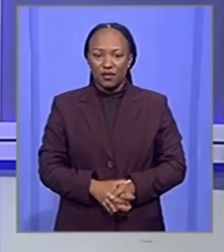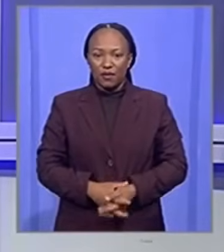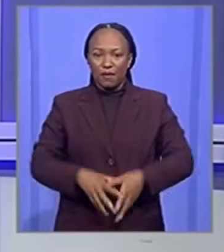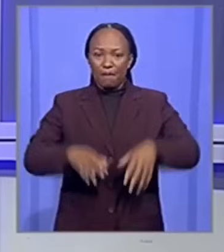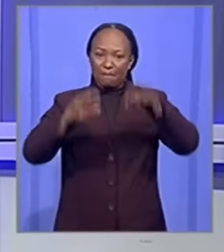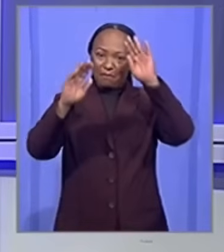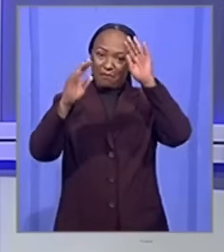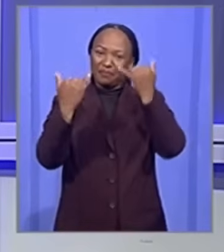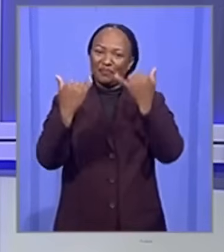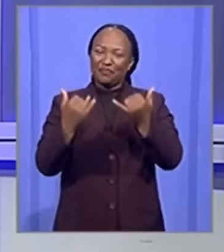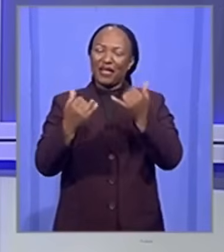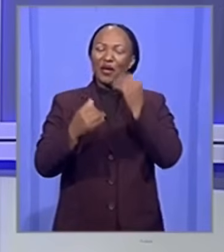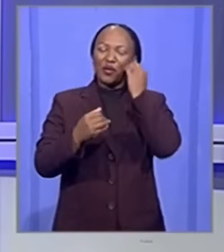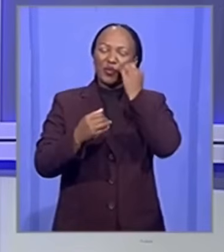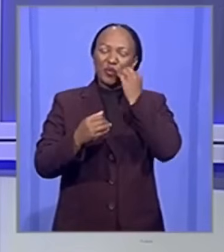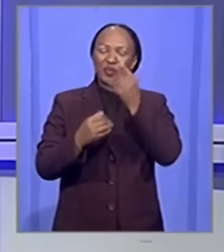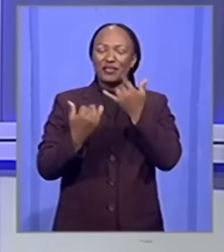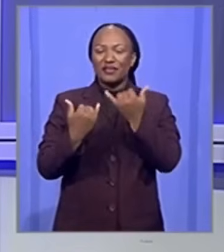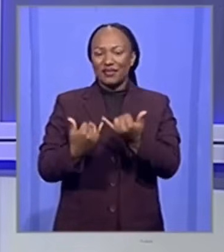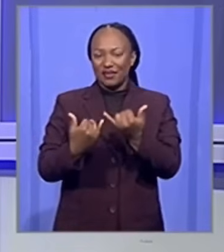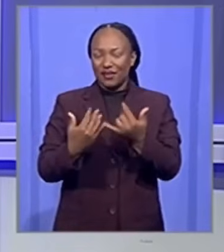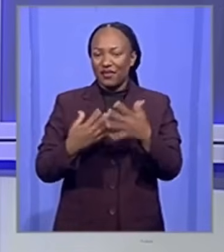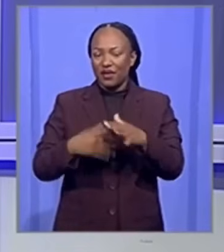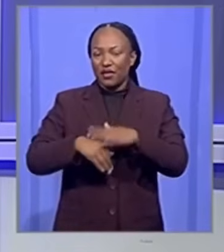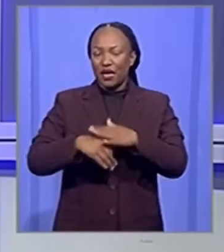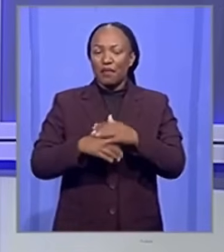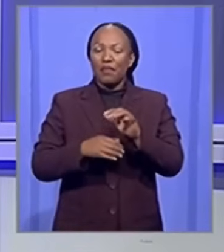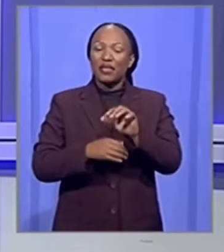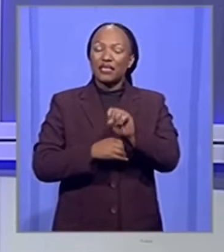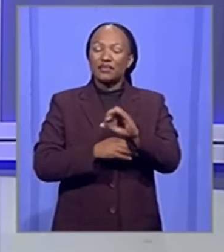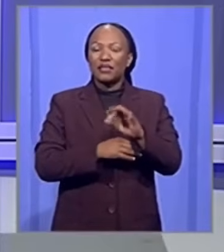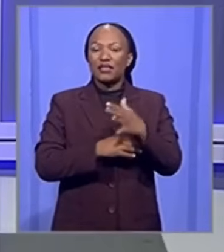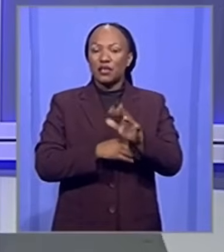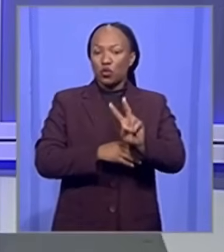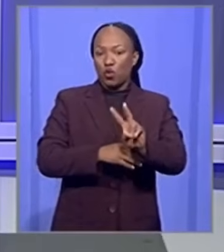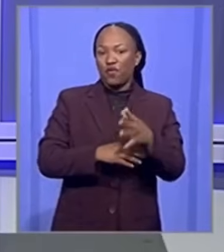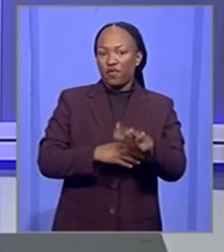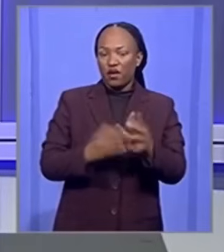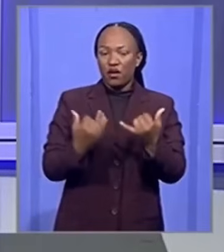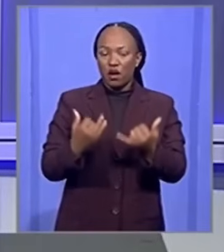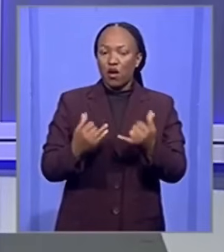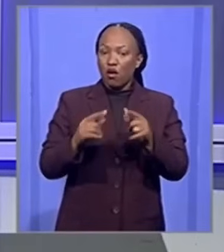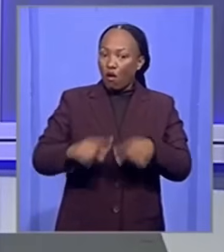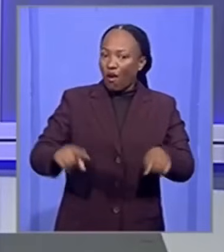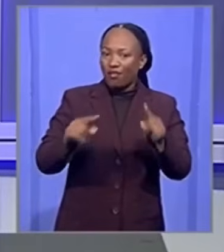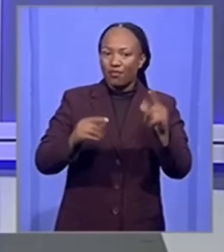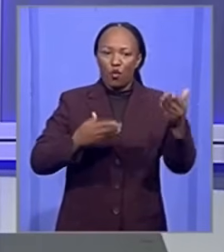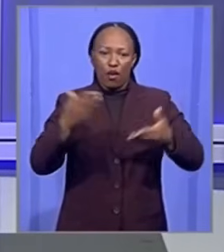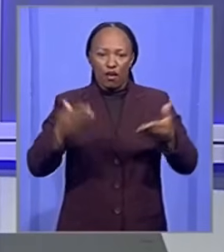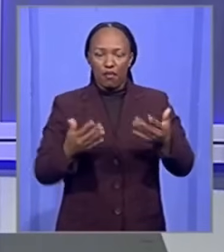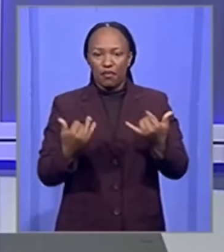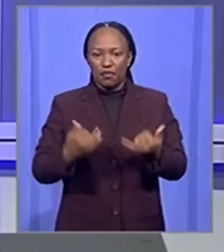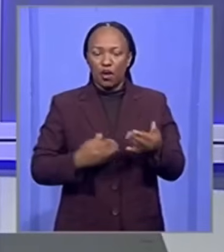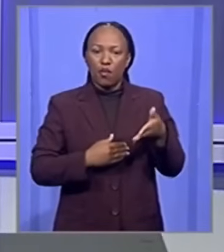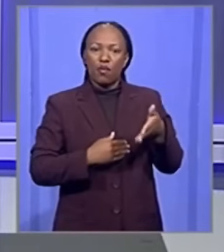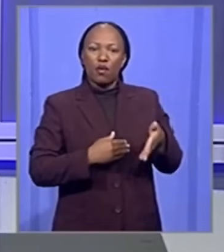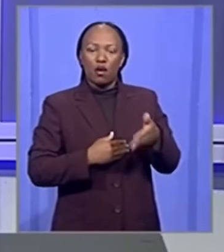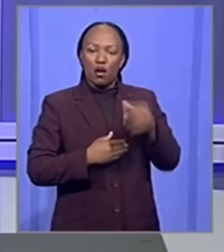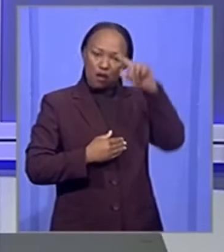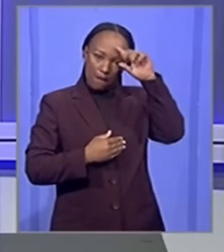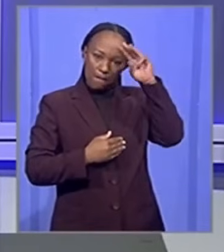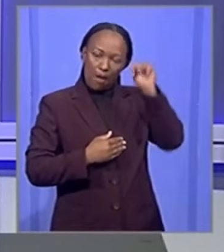Ditaba ka puo ya Sesotho kana leng ya bobedi ya lekgotla la kgaso la Afrika Borwa mui re ya amohela re tsama mmoho le mpho